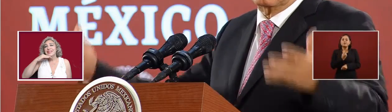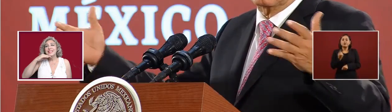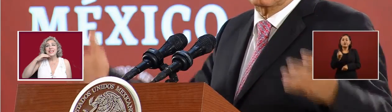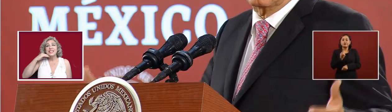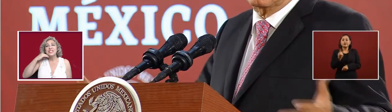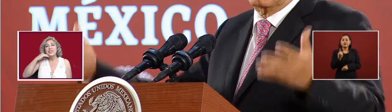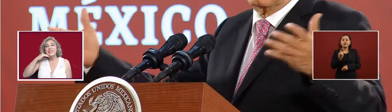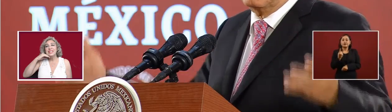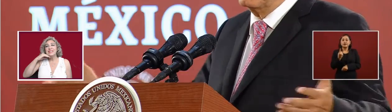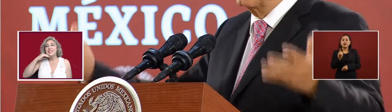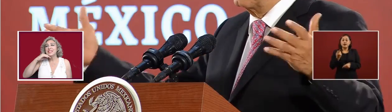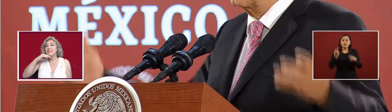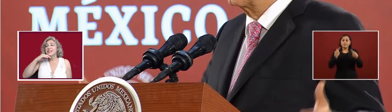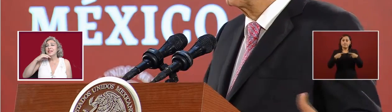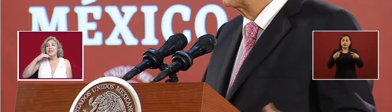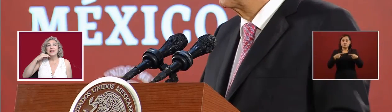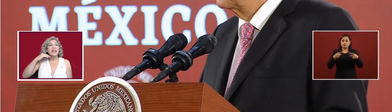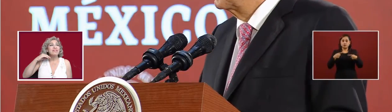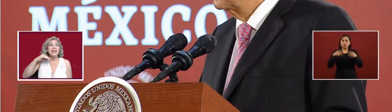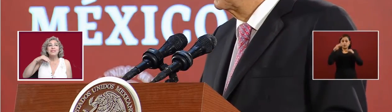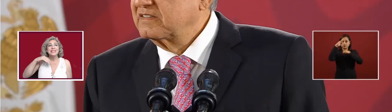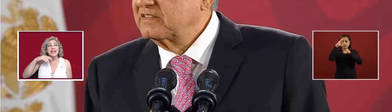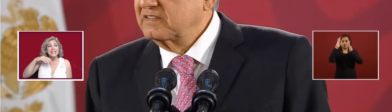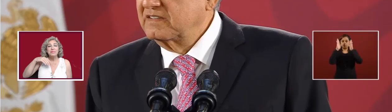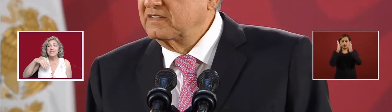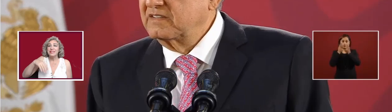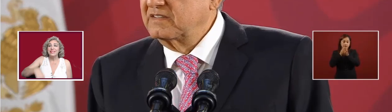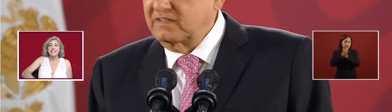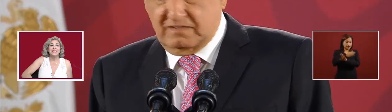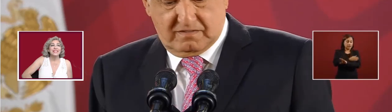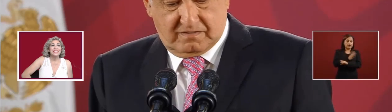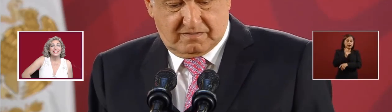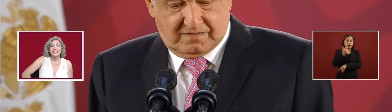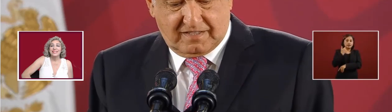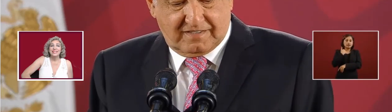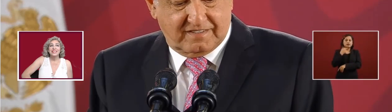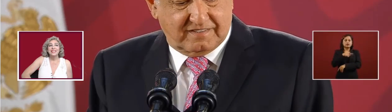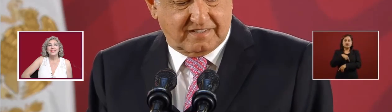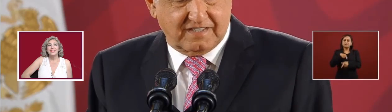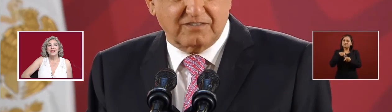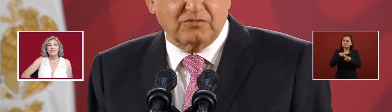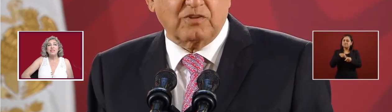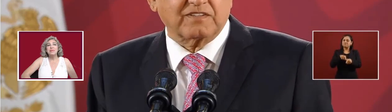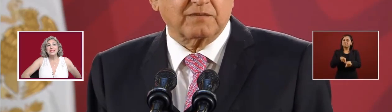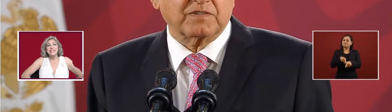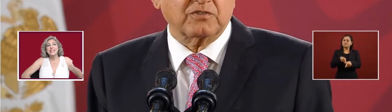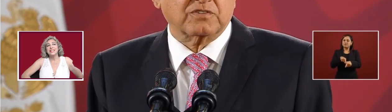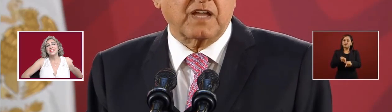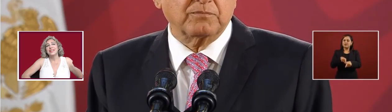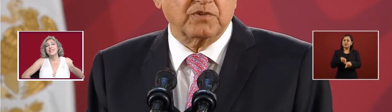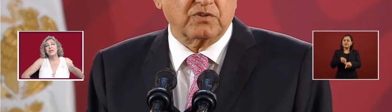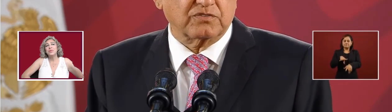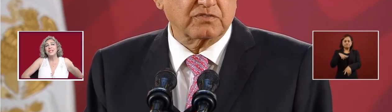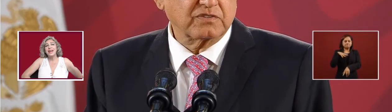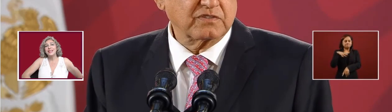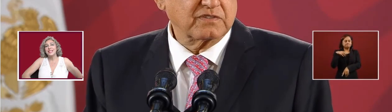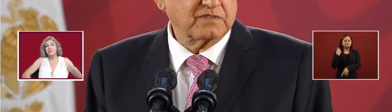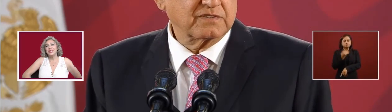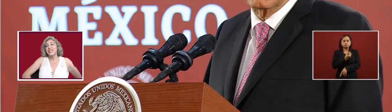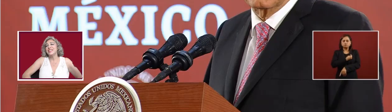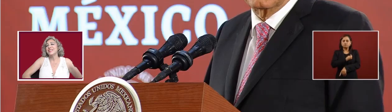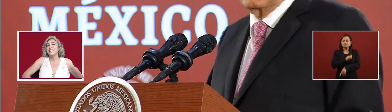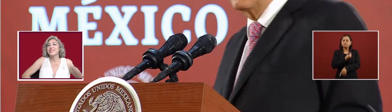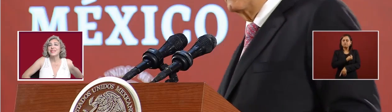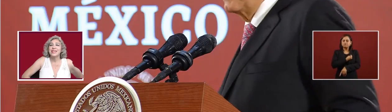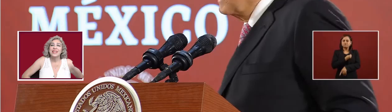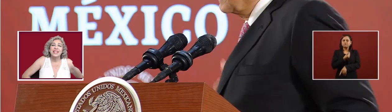the conservatives have not resigned themselves they resist they will not accept